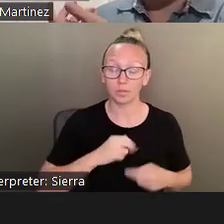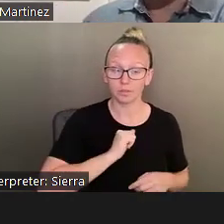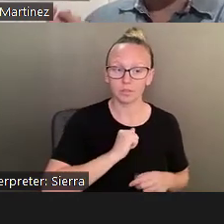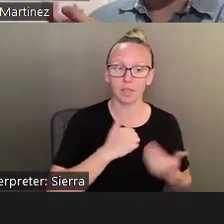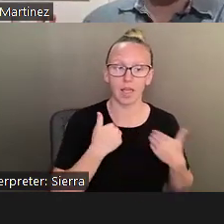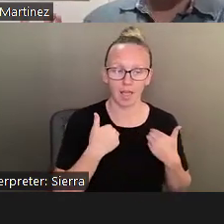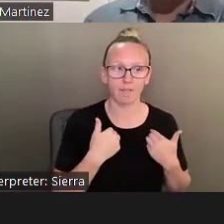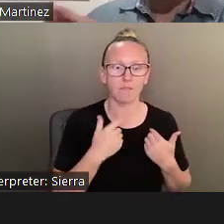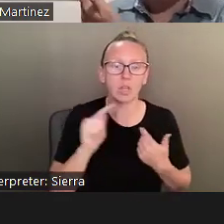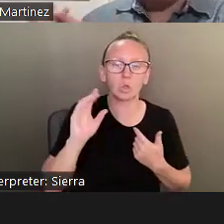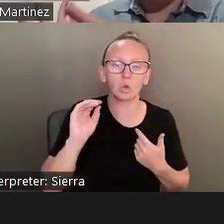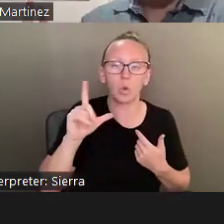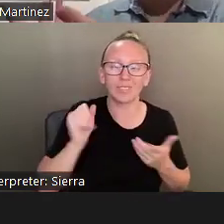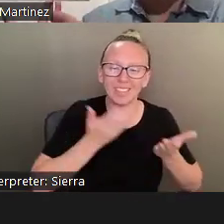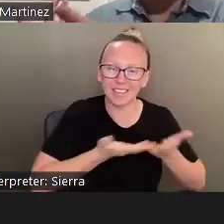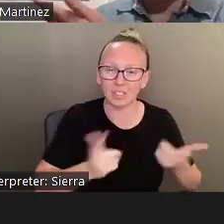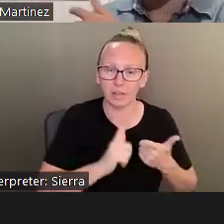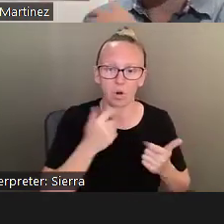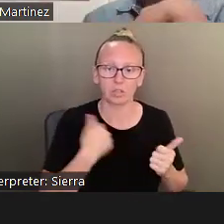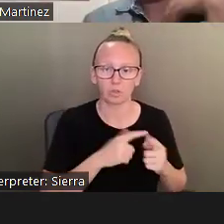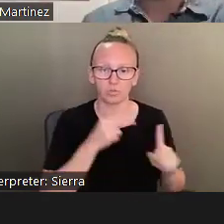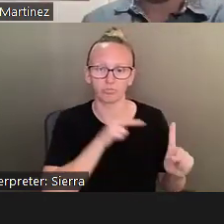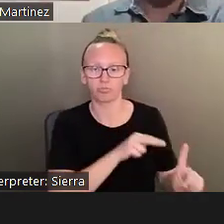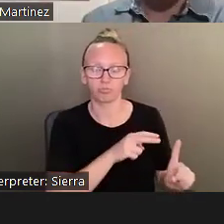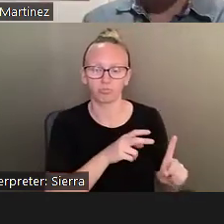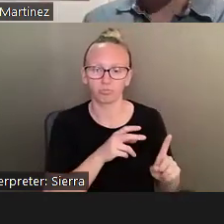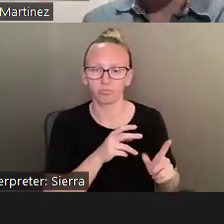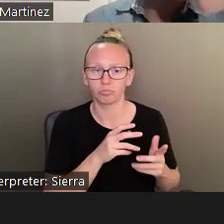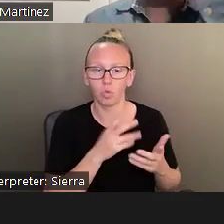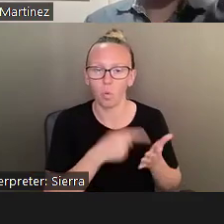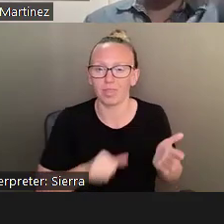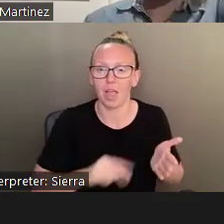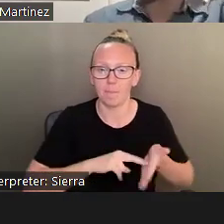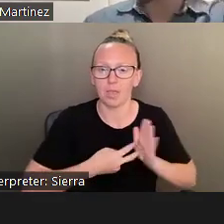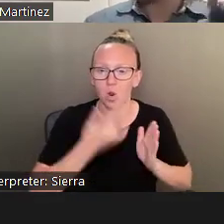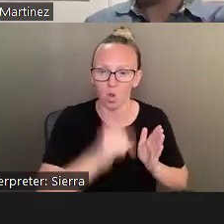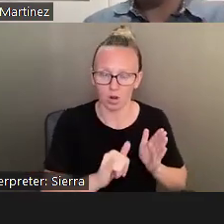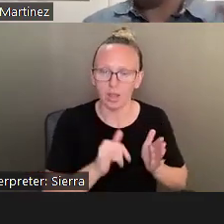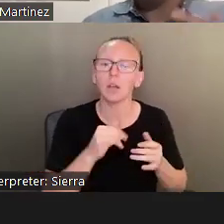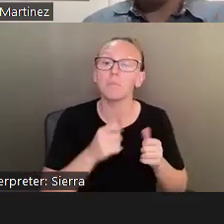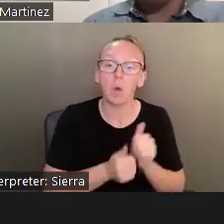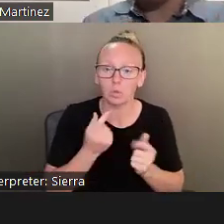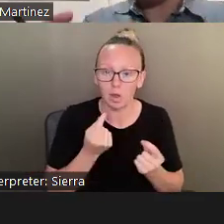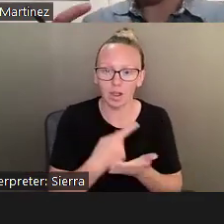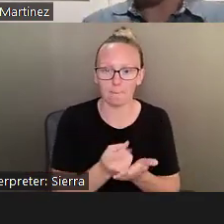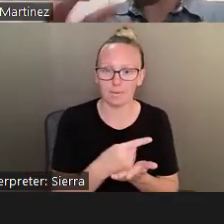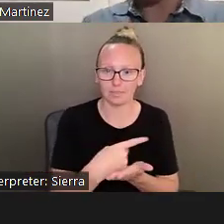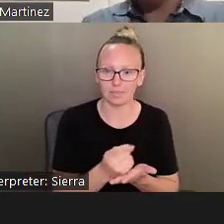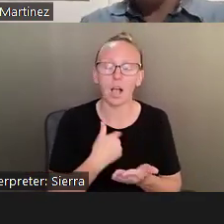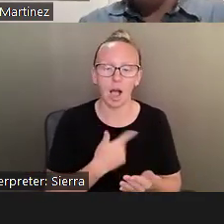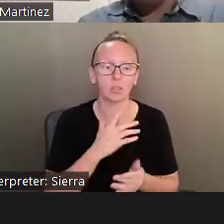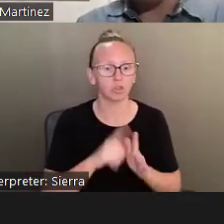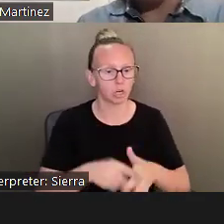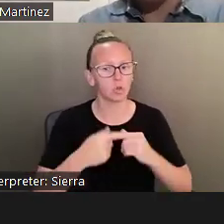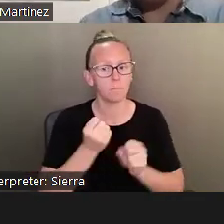perceive magnetic fields, namely compasses. So I began building my own compasses in situ, in the